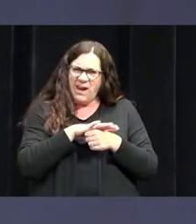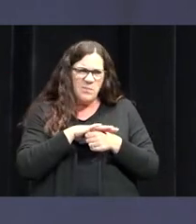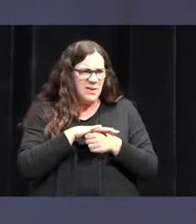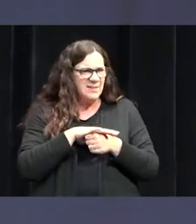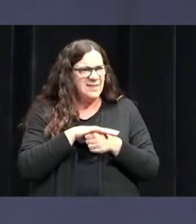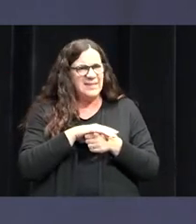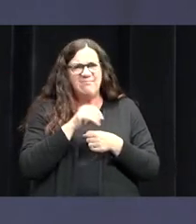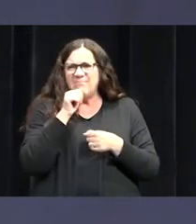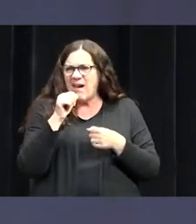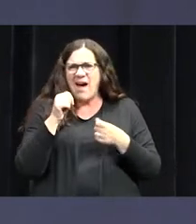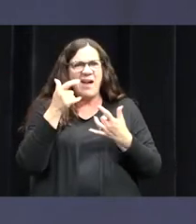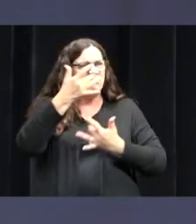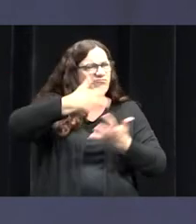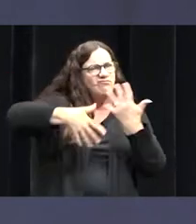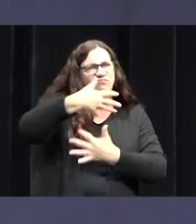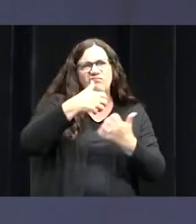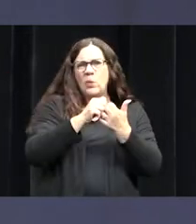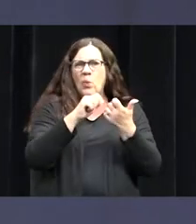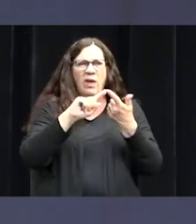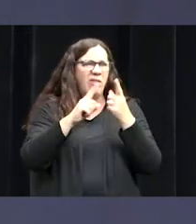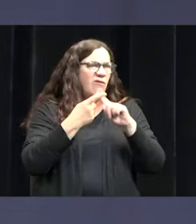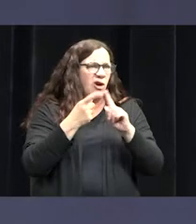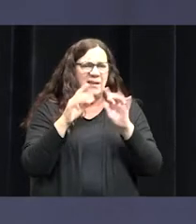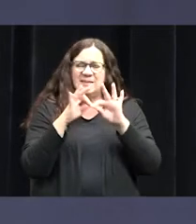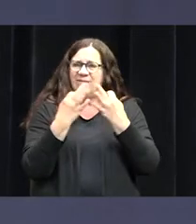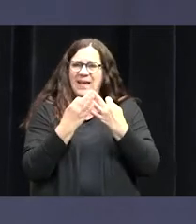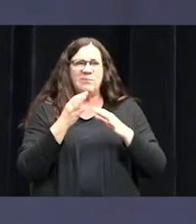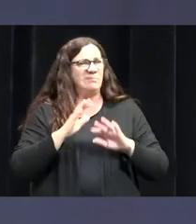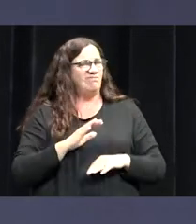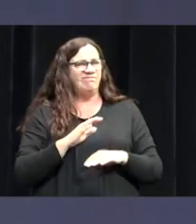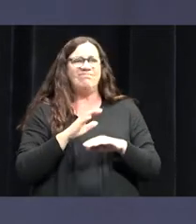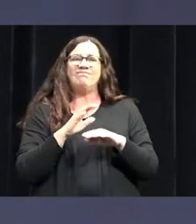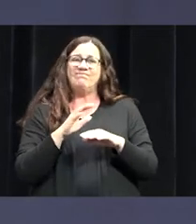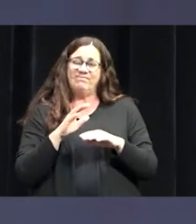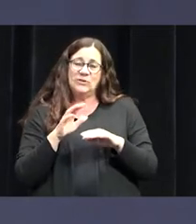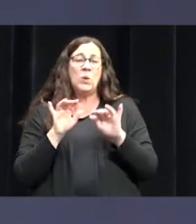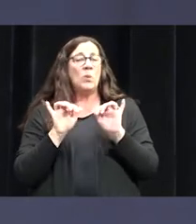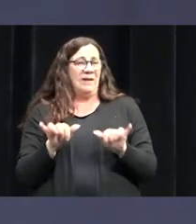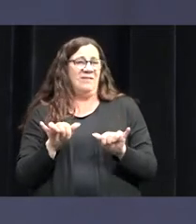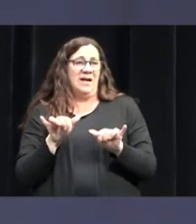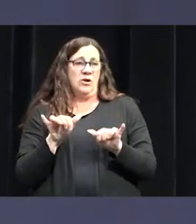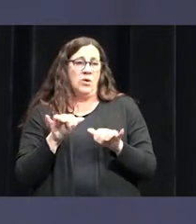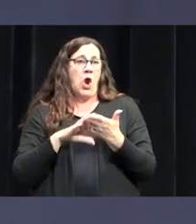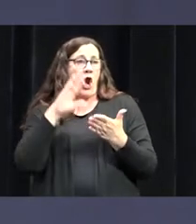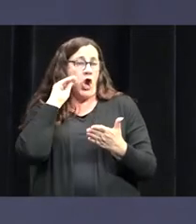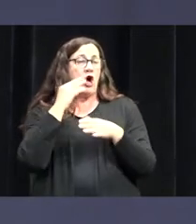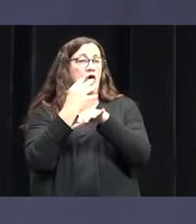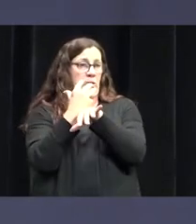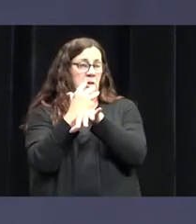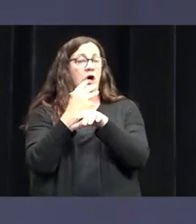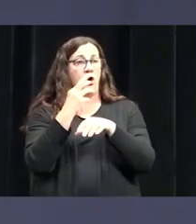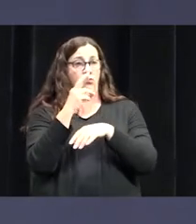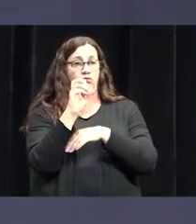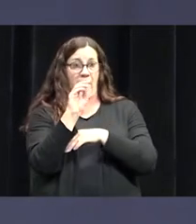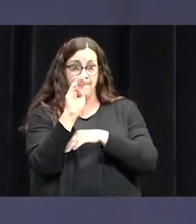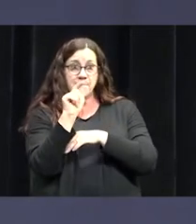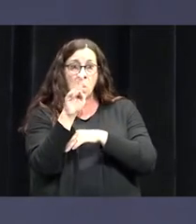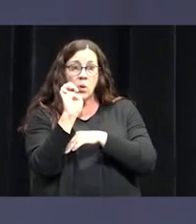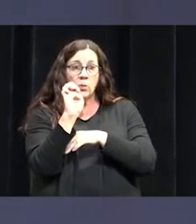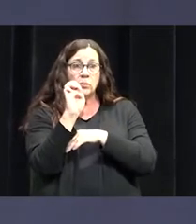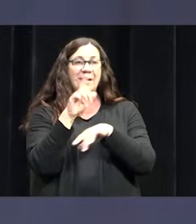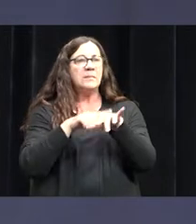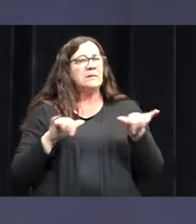your family and friends while learning remotely many of you have shared space with children and